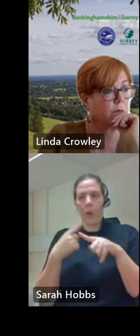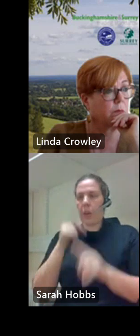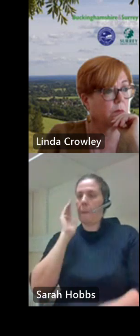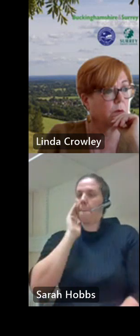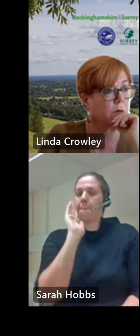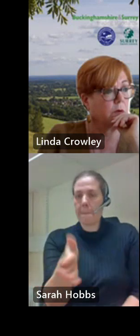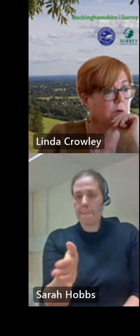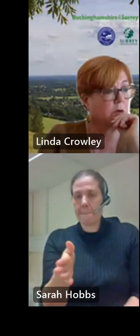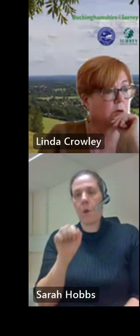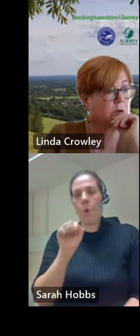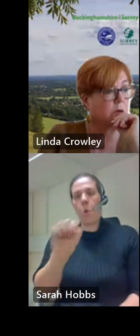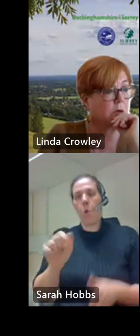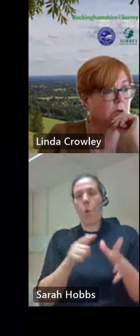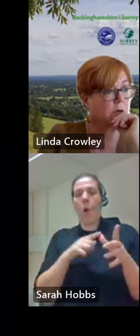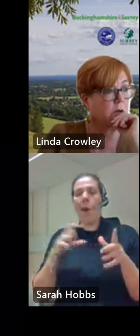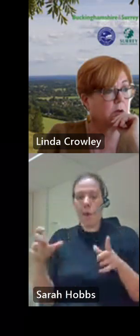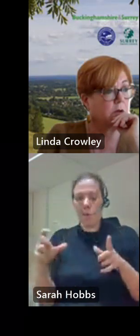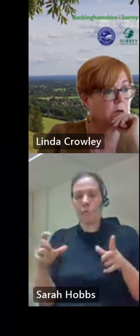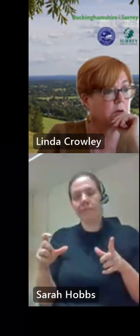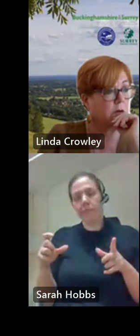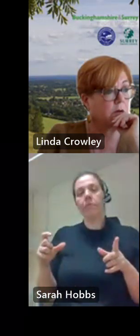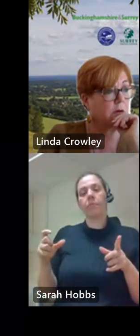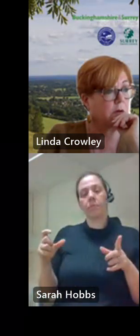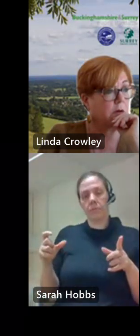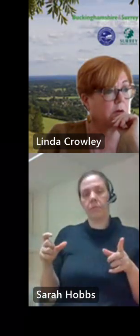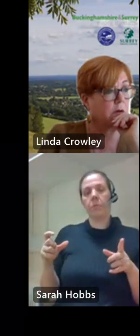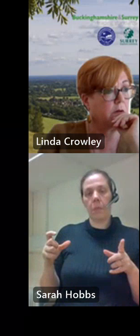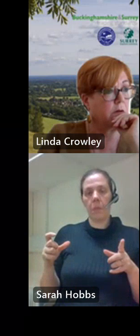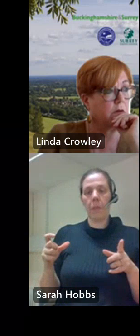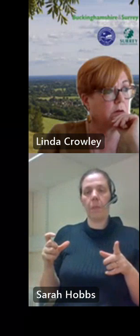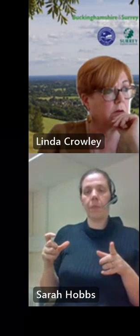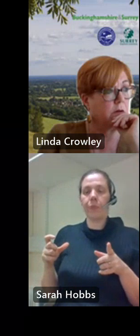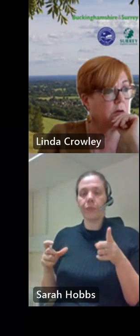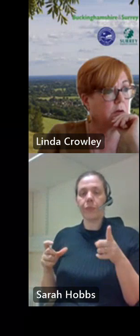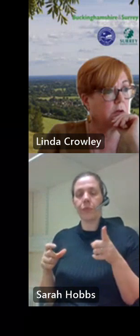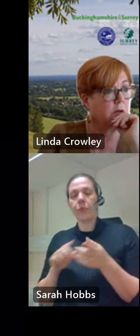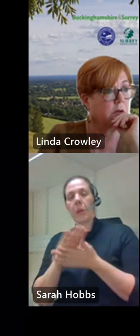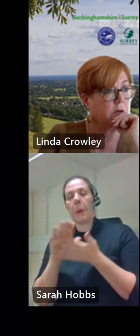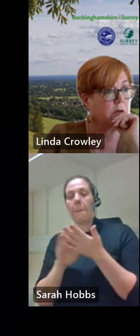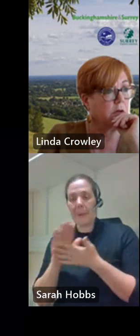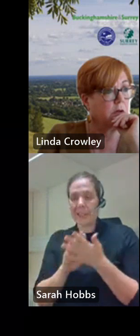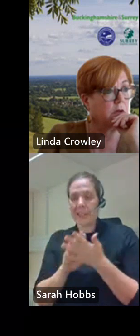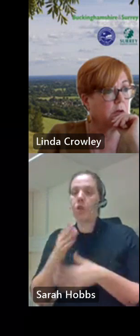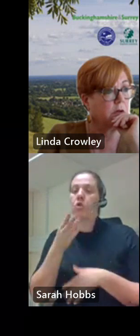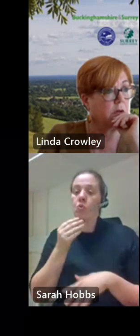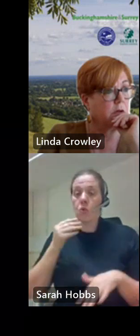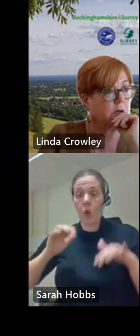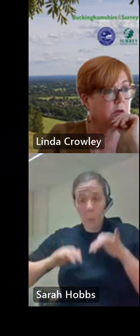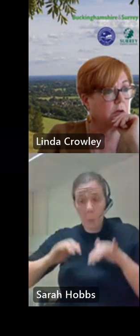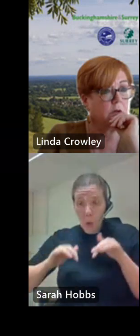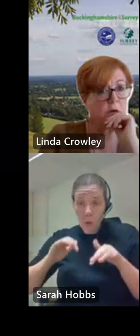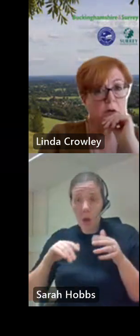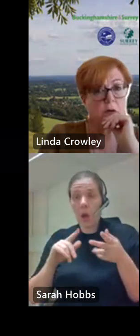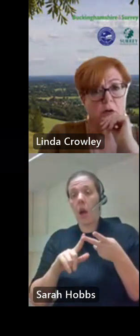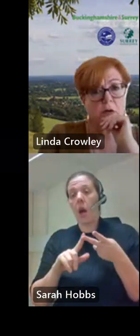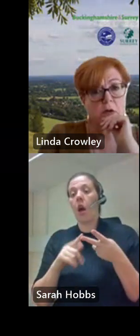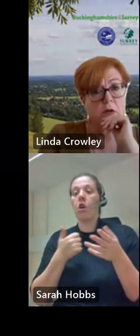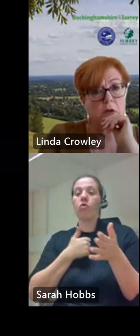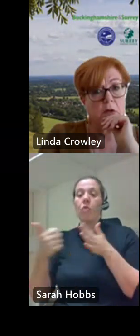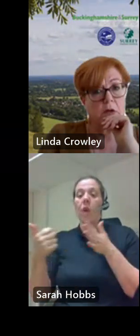what's called brute force your account. And brute force basically means using a computer to use common